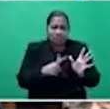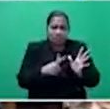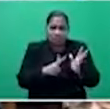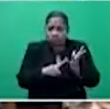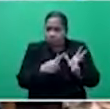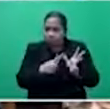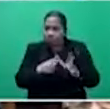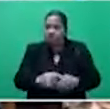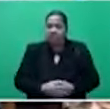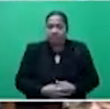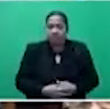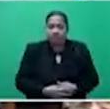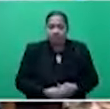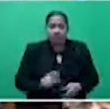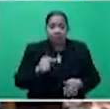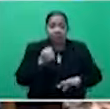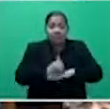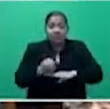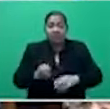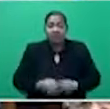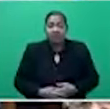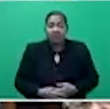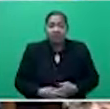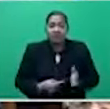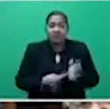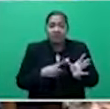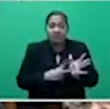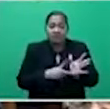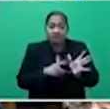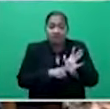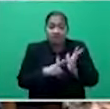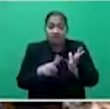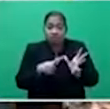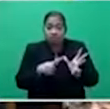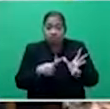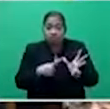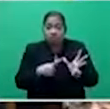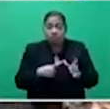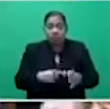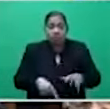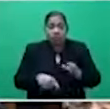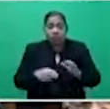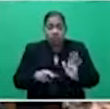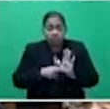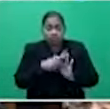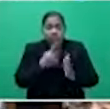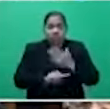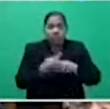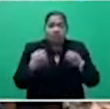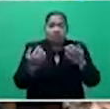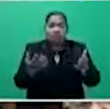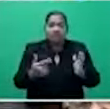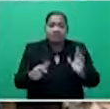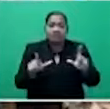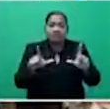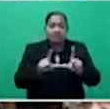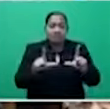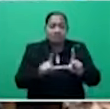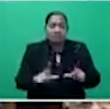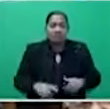one of the governments? Tavarua Resort was given a 20-year license over the surfing area.